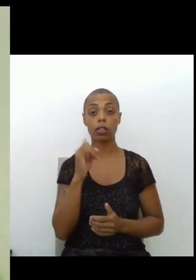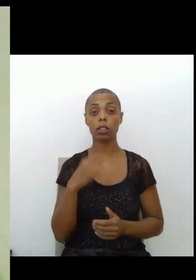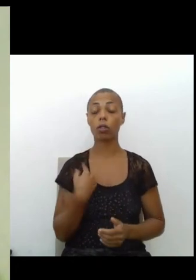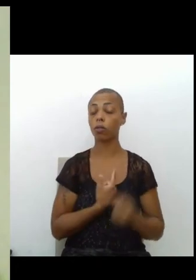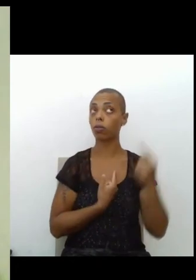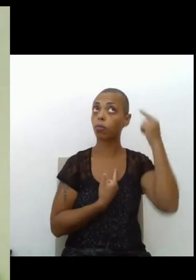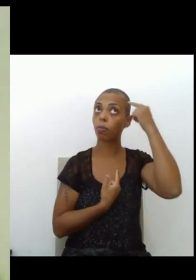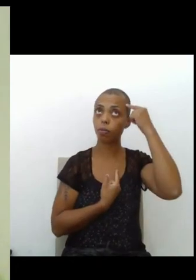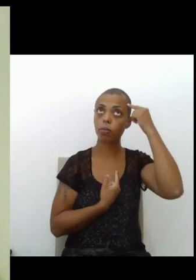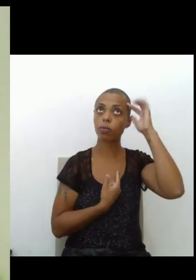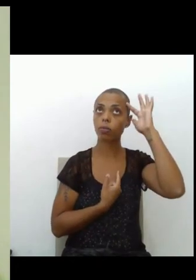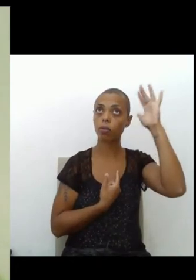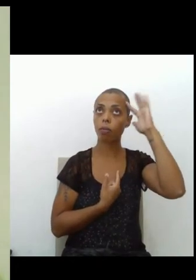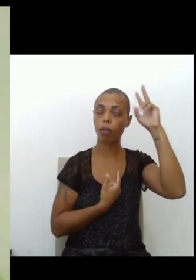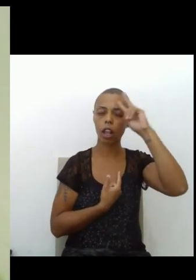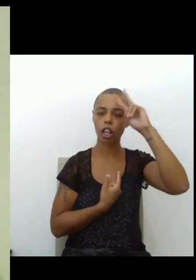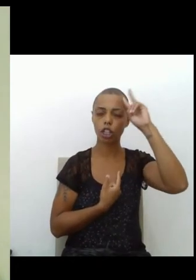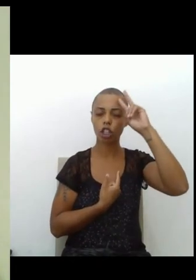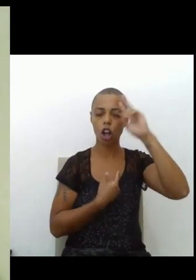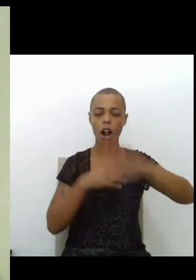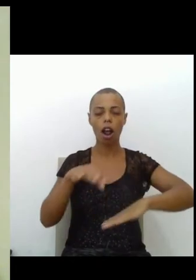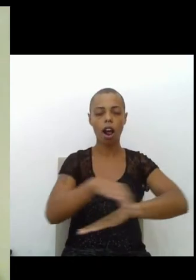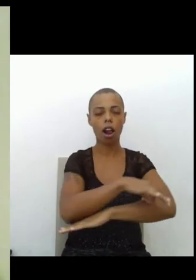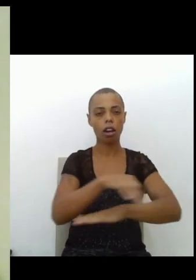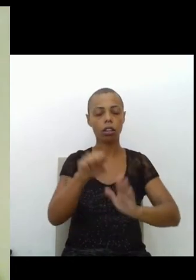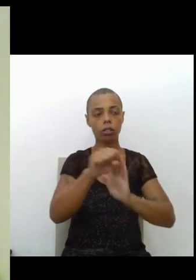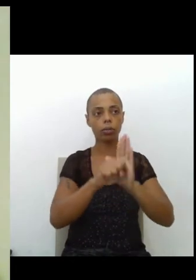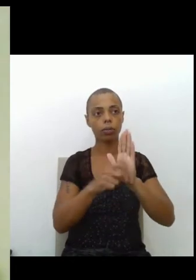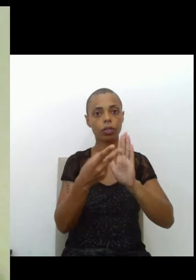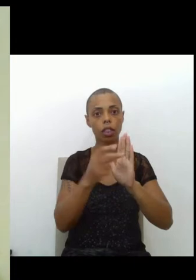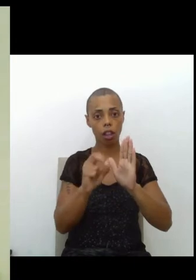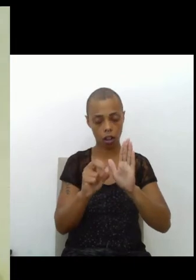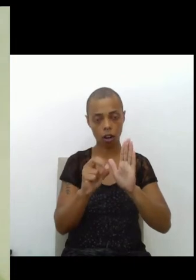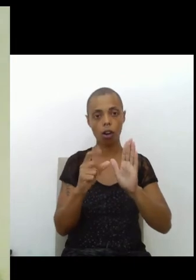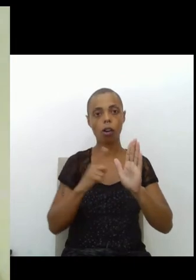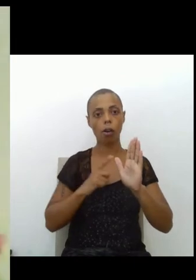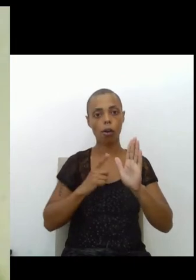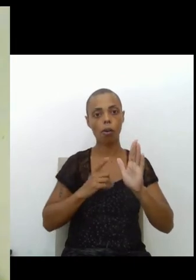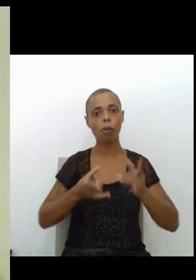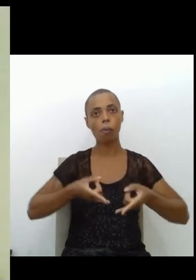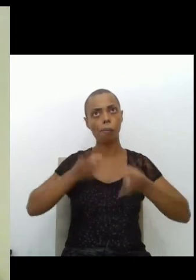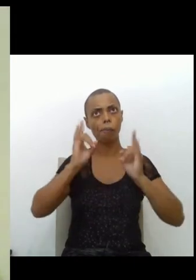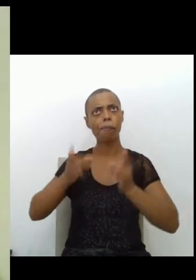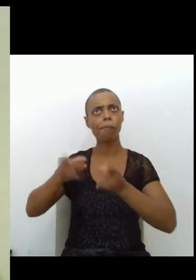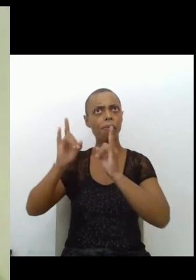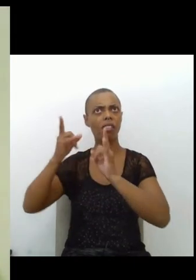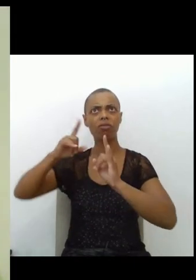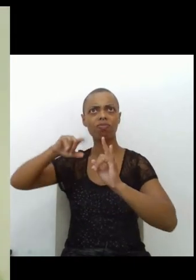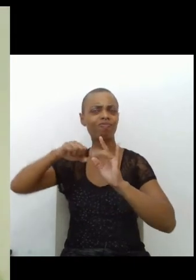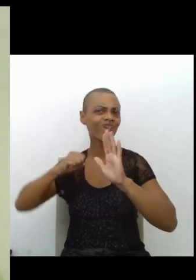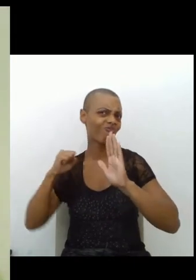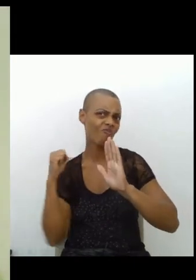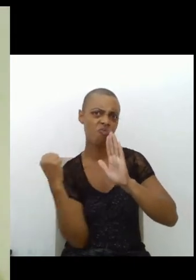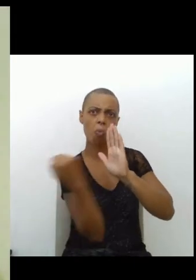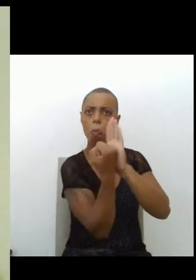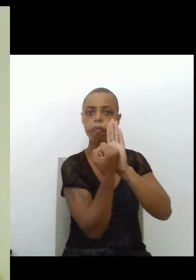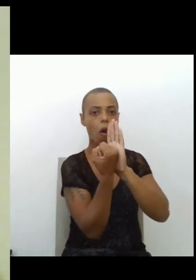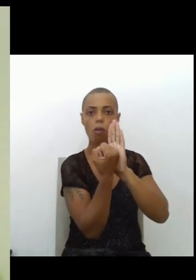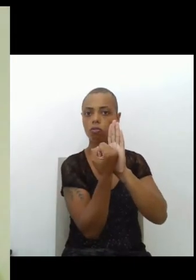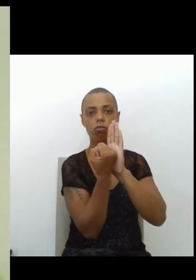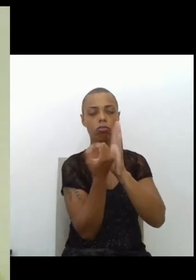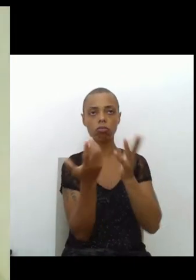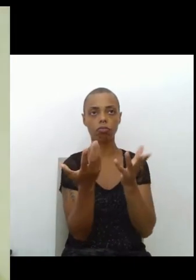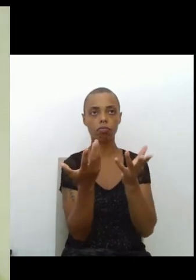are many modern iconic buildings so I don't know if you know